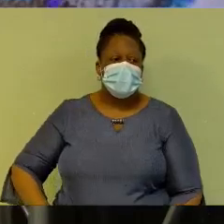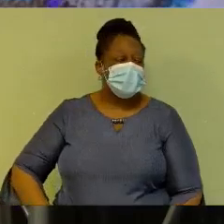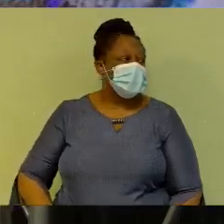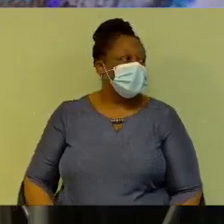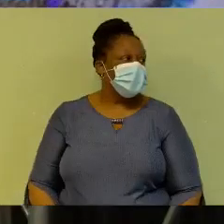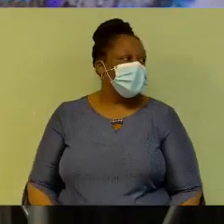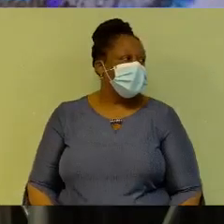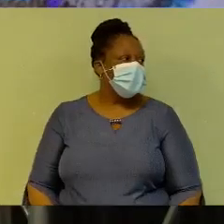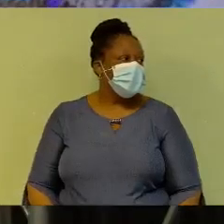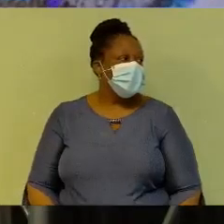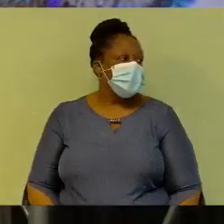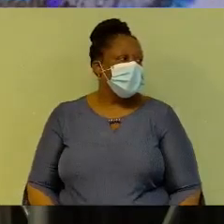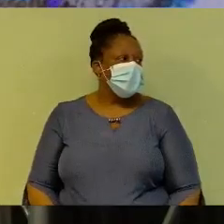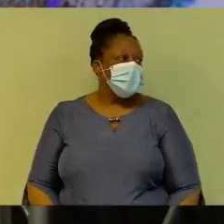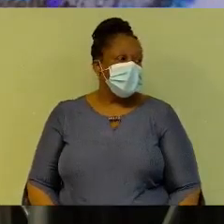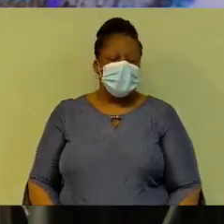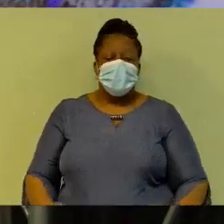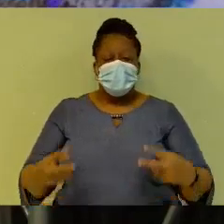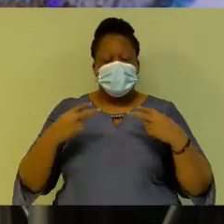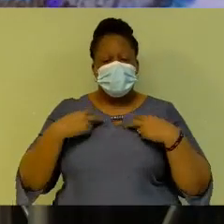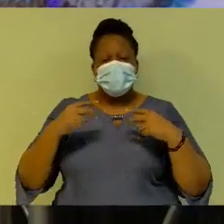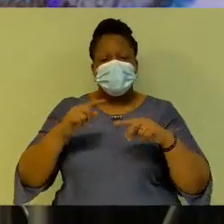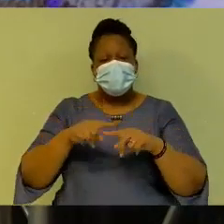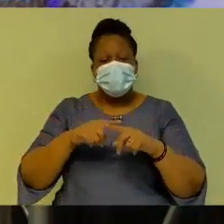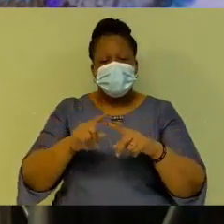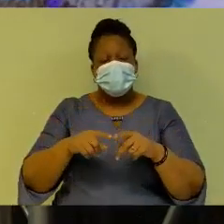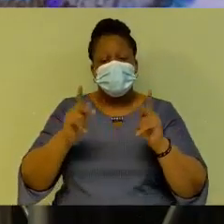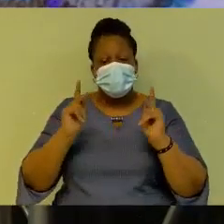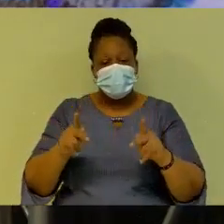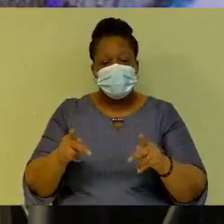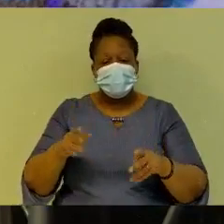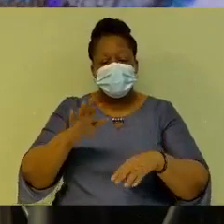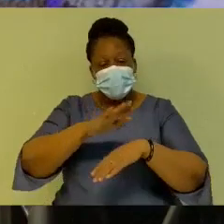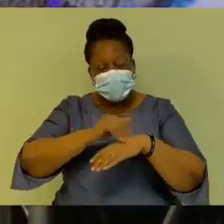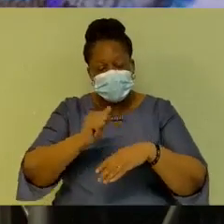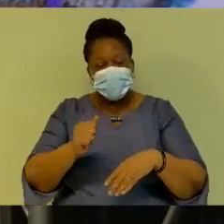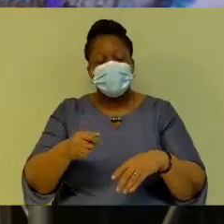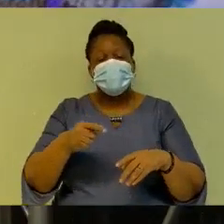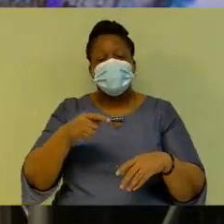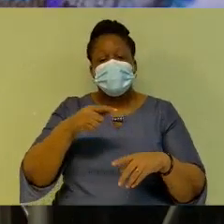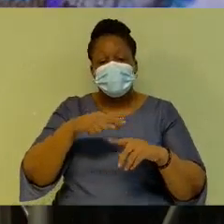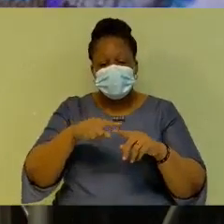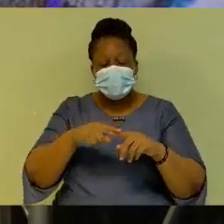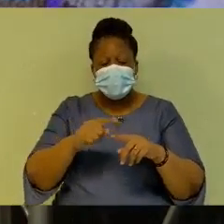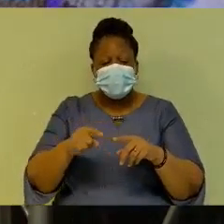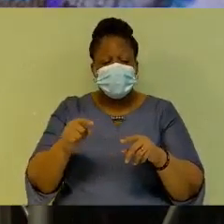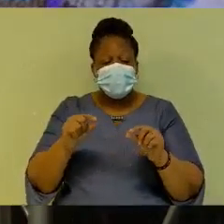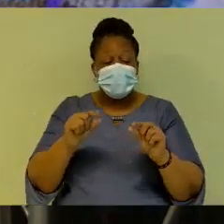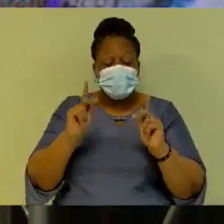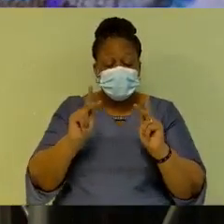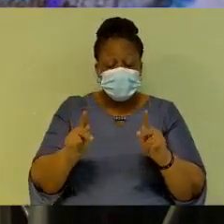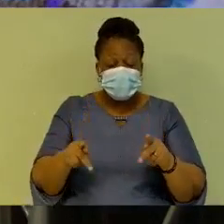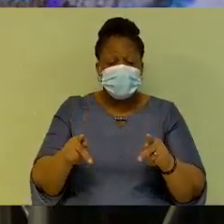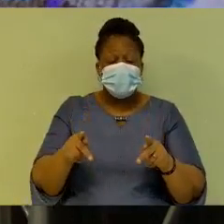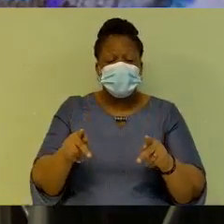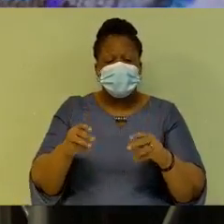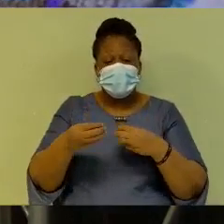as social services, legal aid, the Labor Department, pastoral counseling,